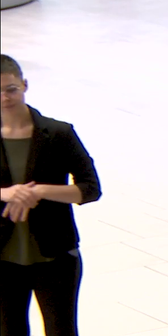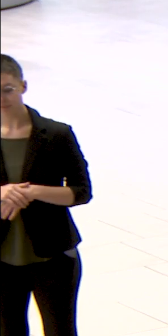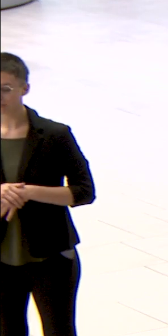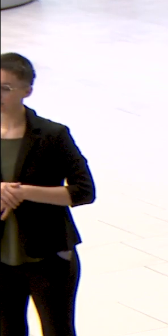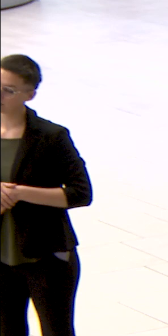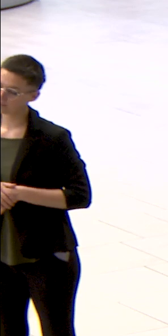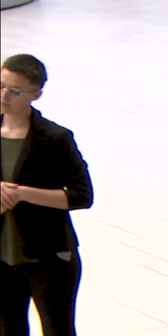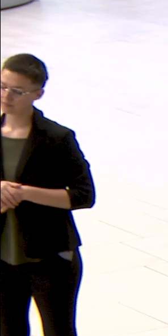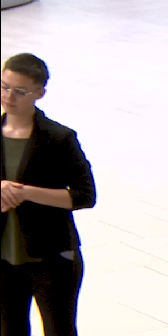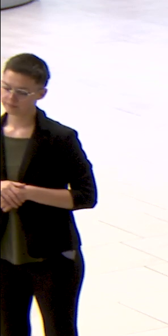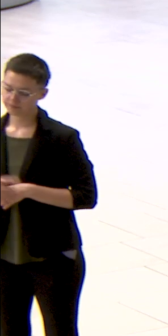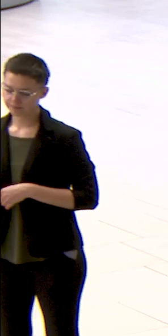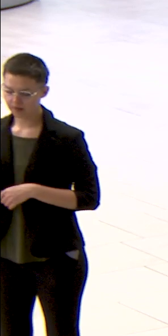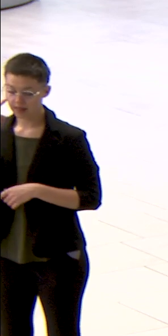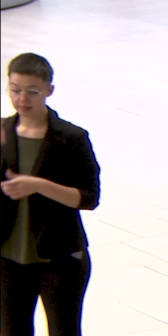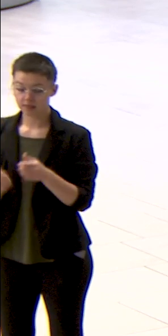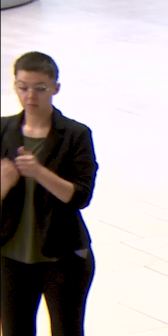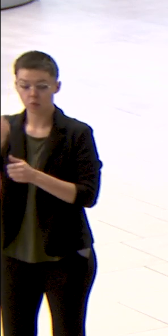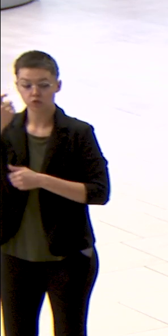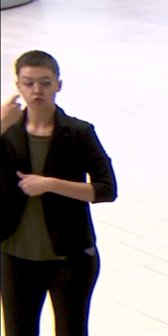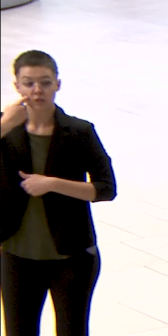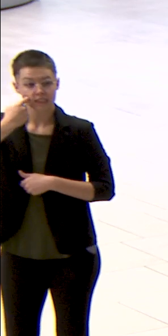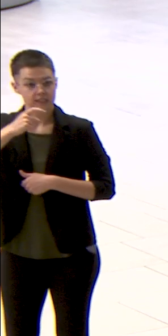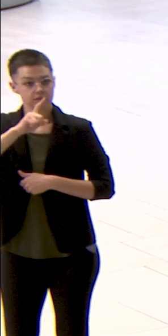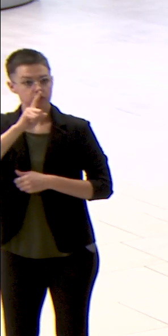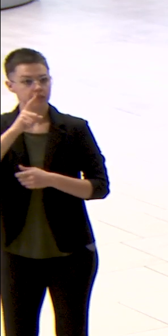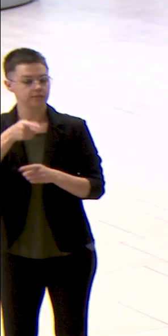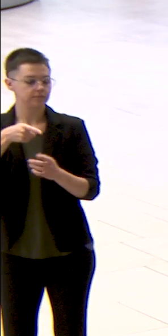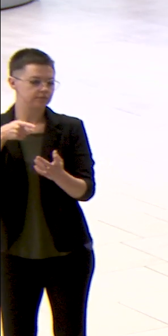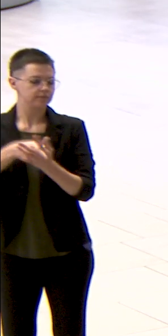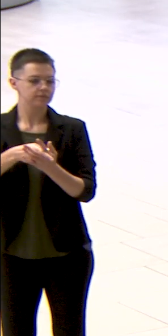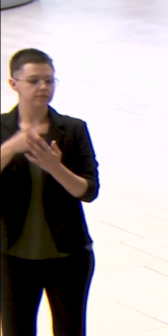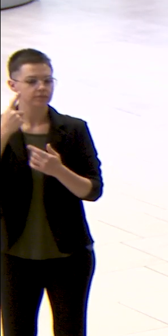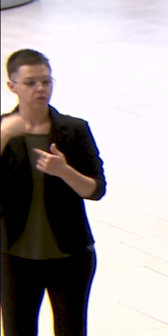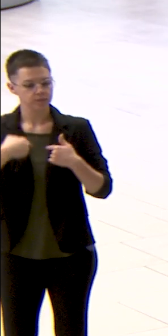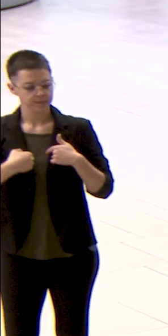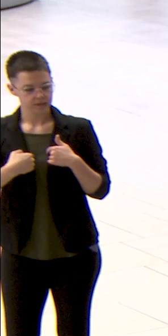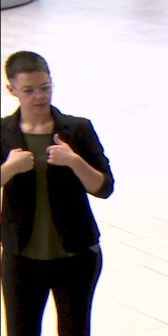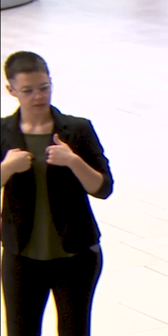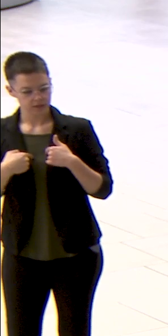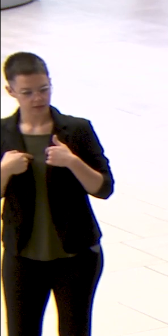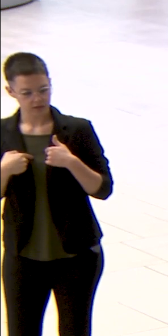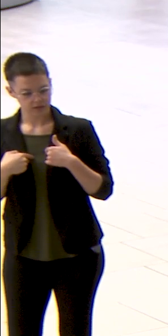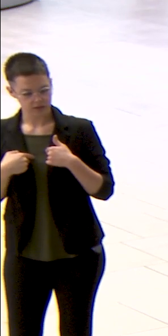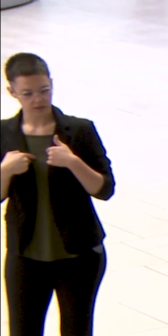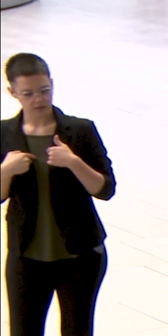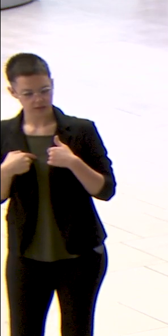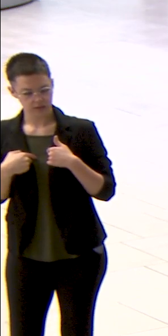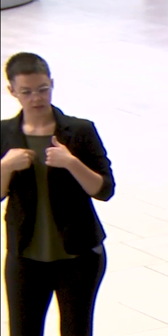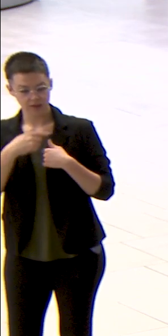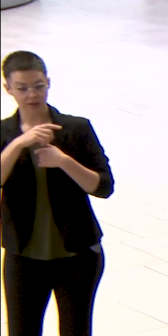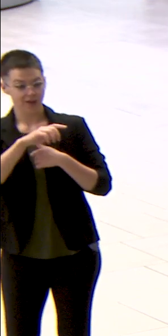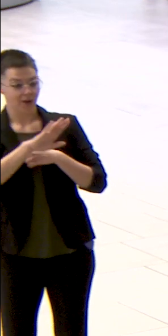I mean, I think the thing most recently that probably resonates for me is you can't do it all